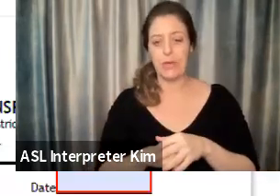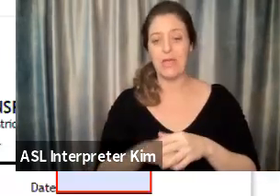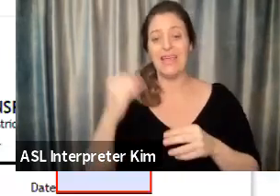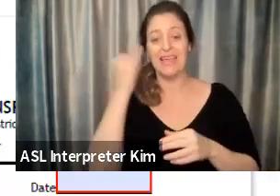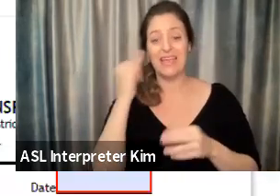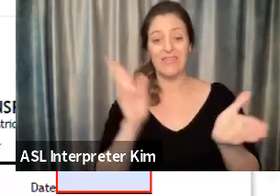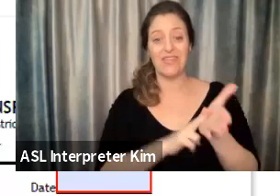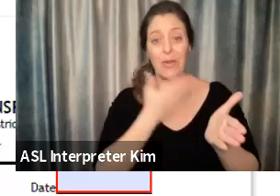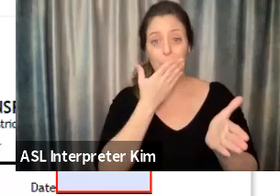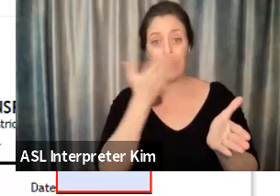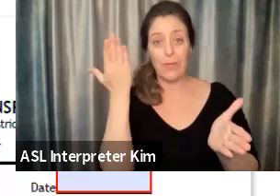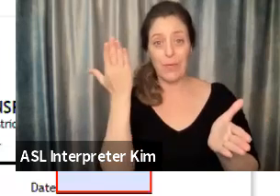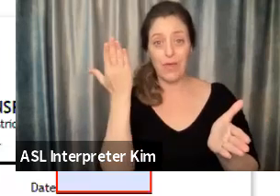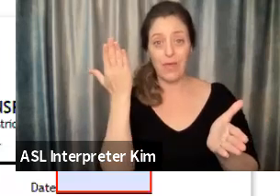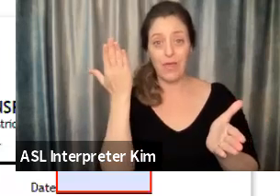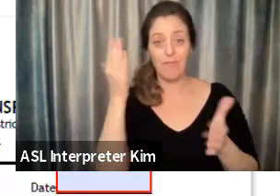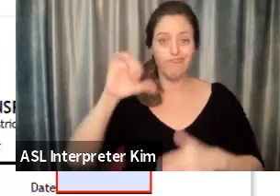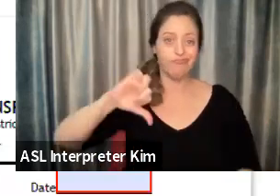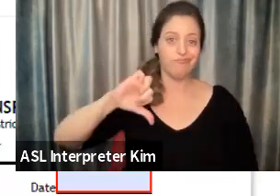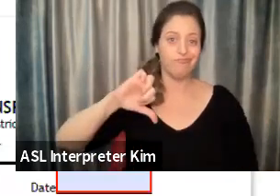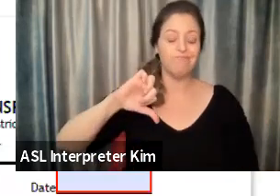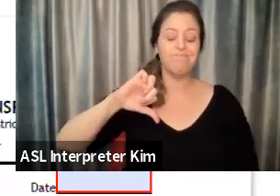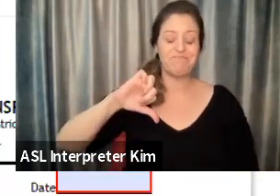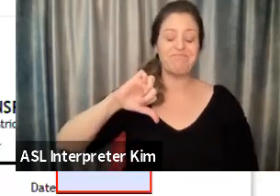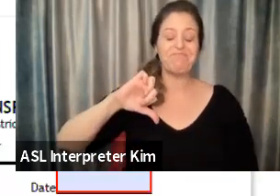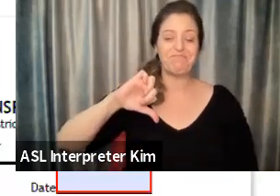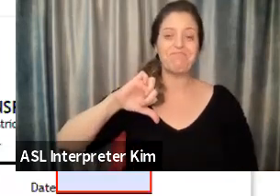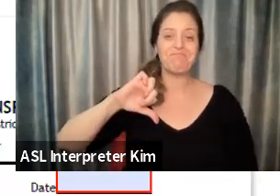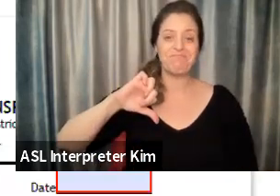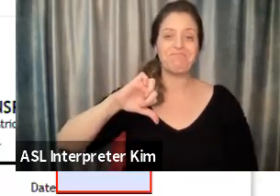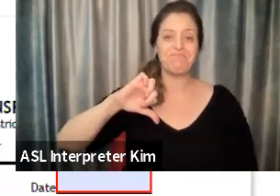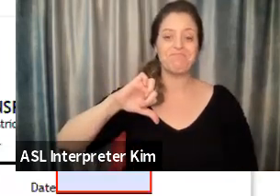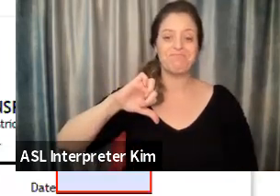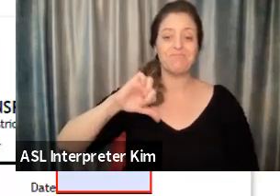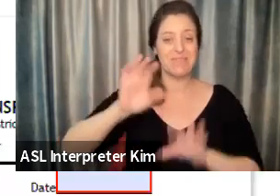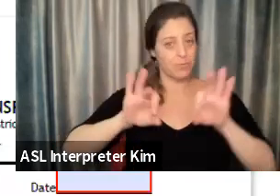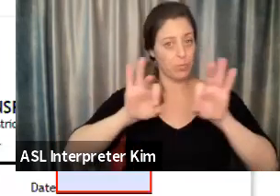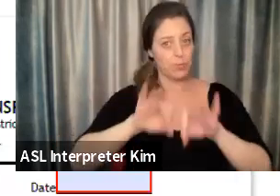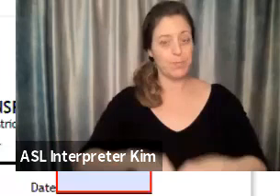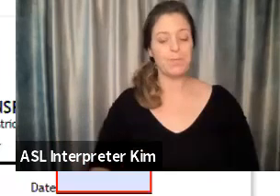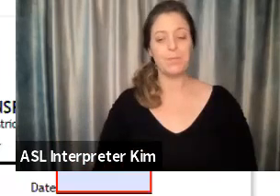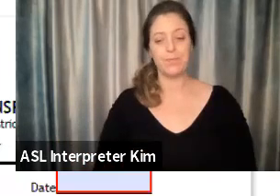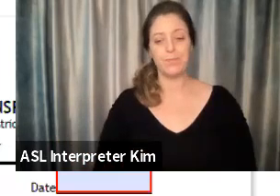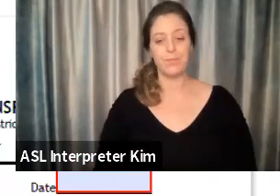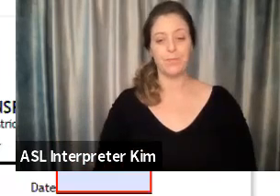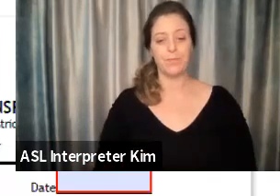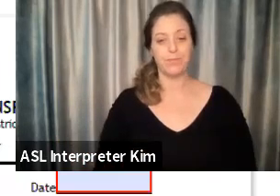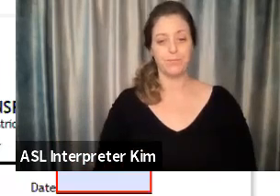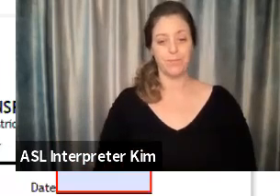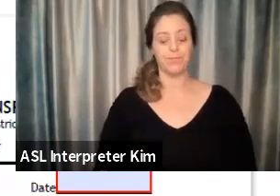is not signed, it will not be, we will not be able to process. So make sure it's signed and